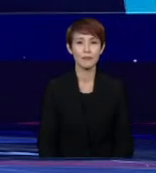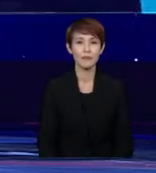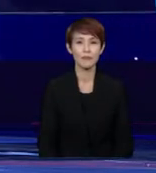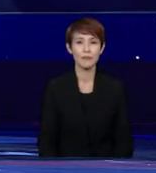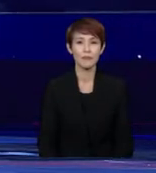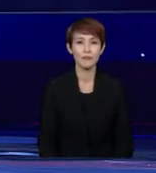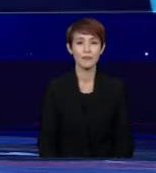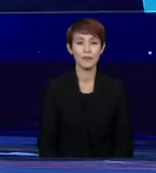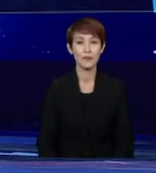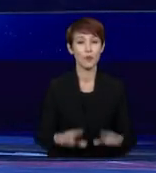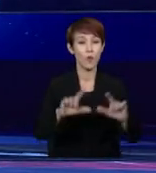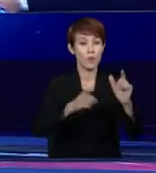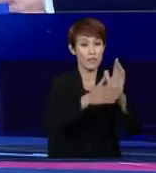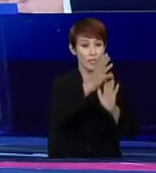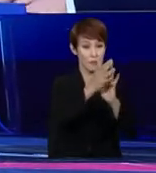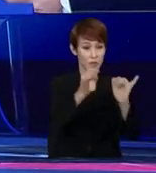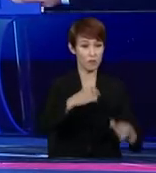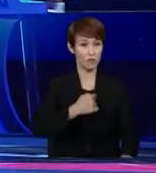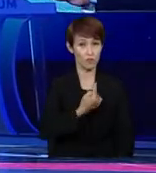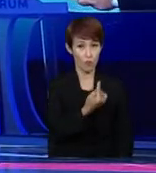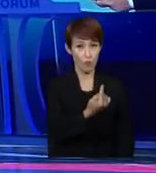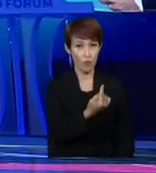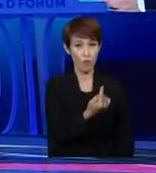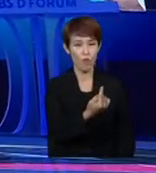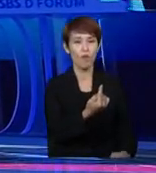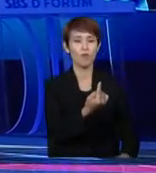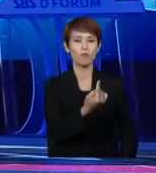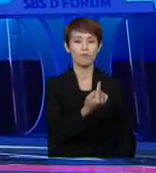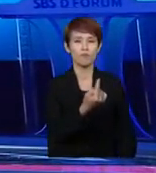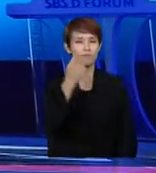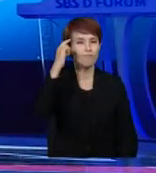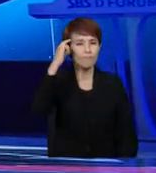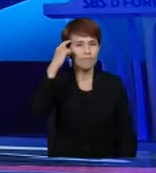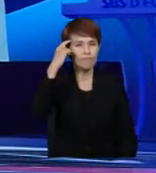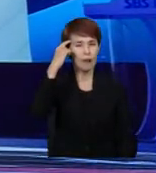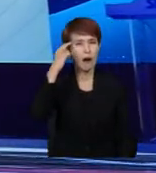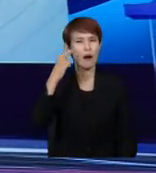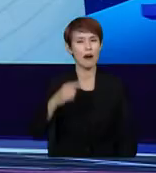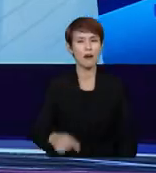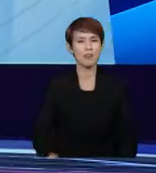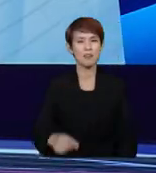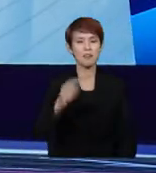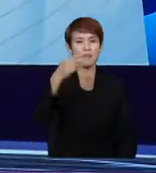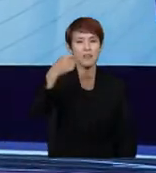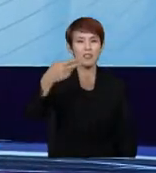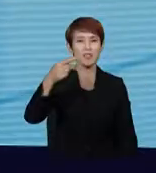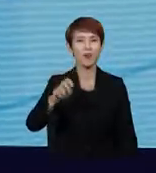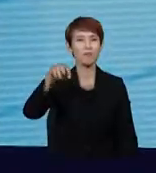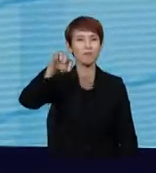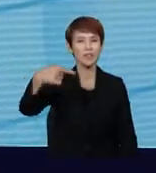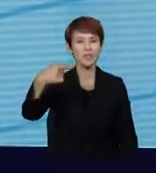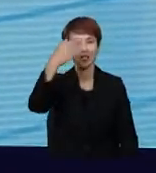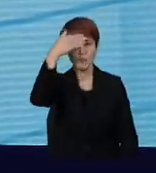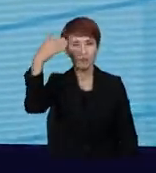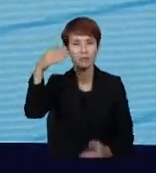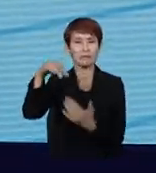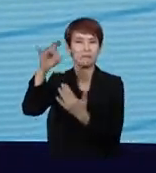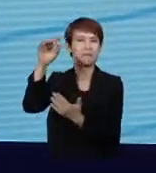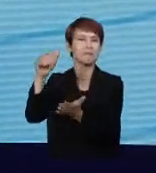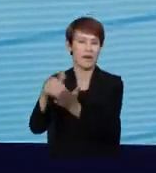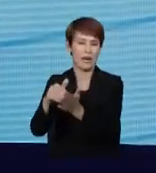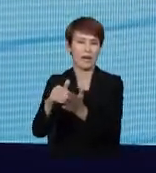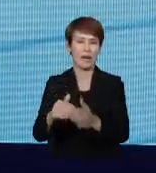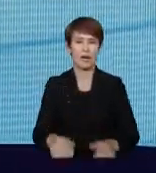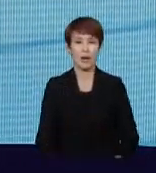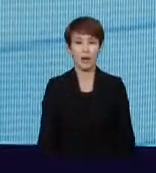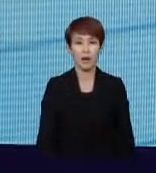who, take your pick, voted for Trump or, for instance, brought Brexit upon themselves. On the other hand,